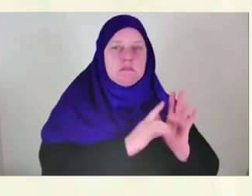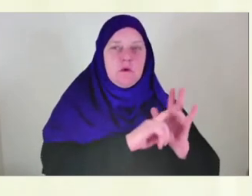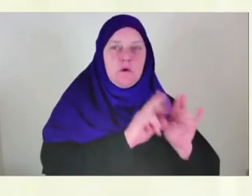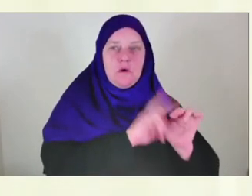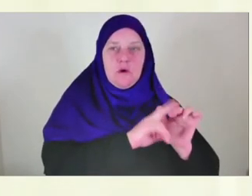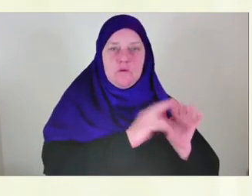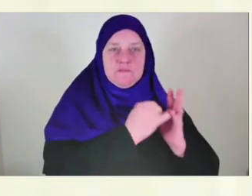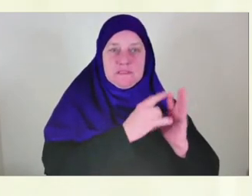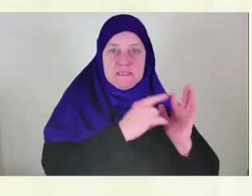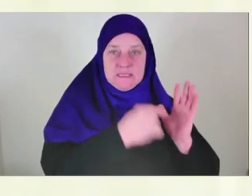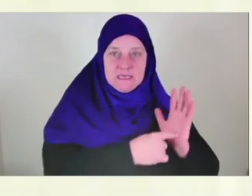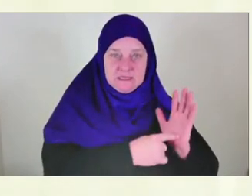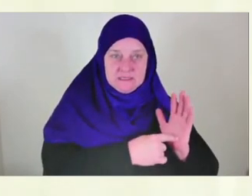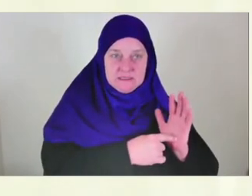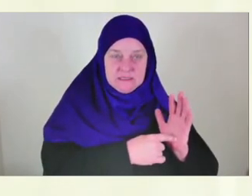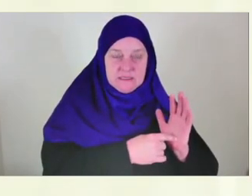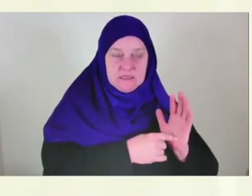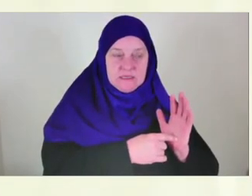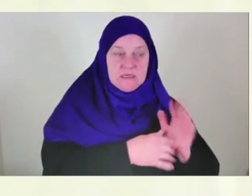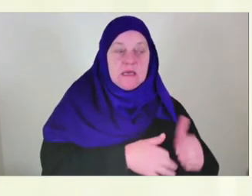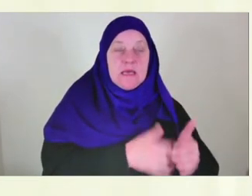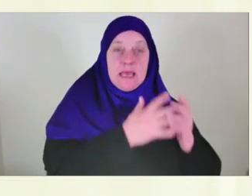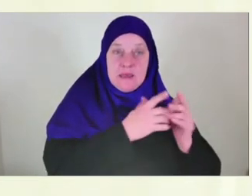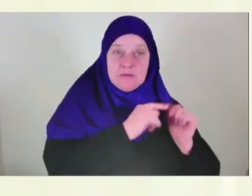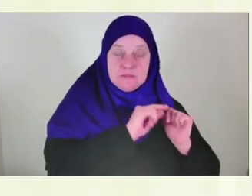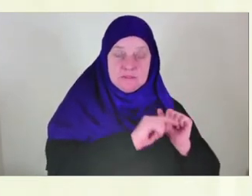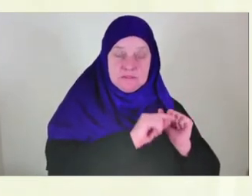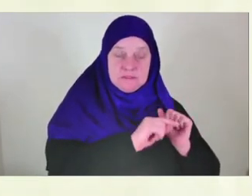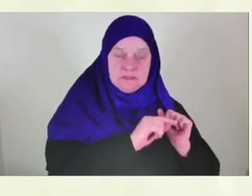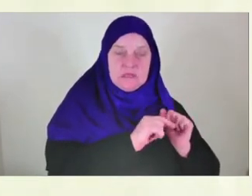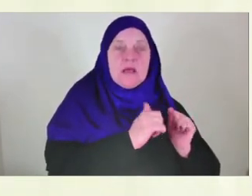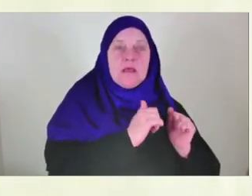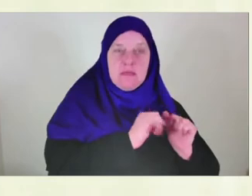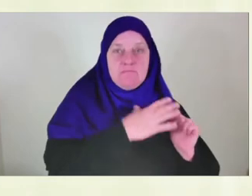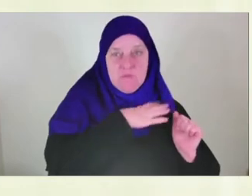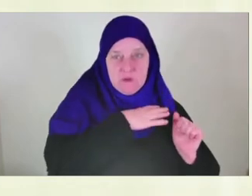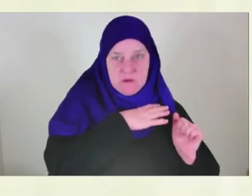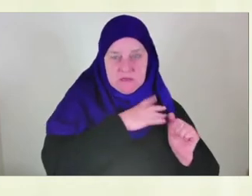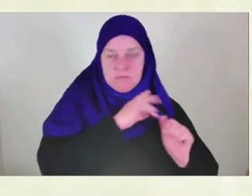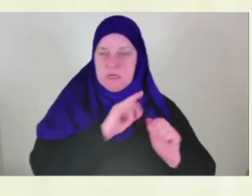play around with it, they're going to have money owing to them that they don't know about.